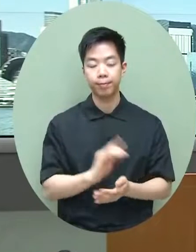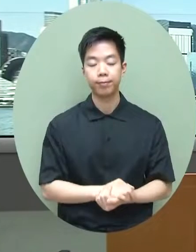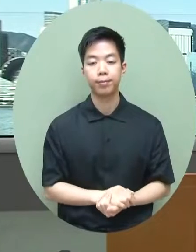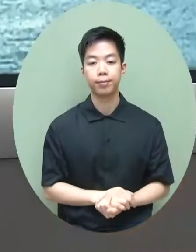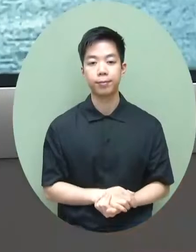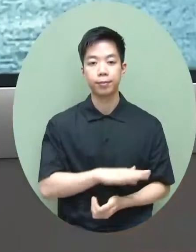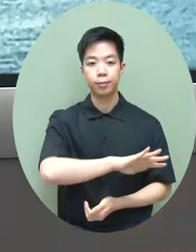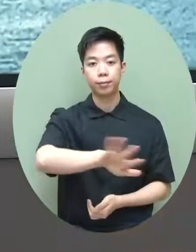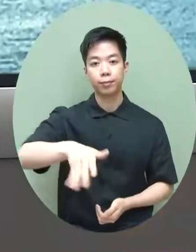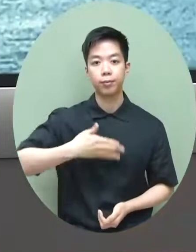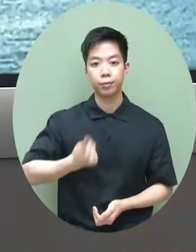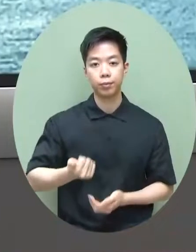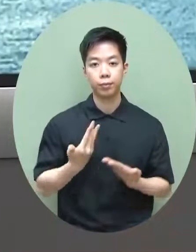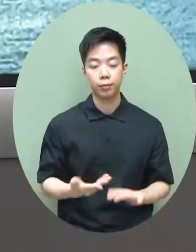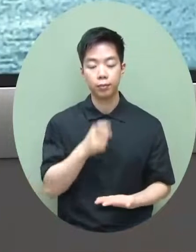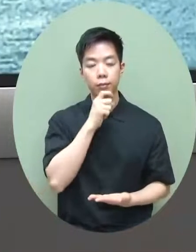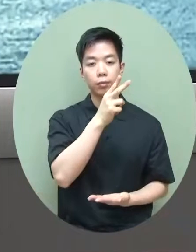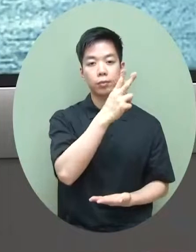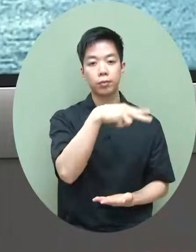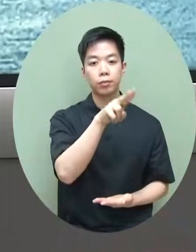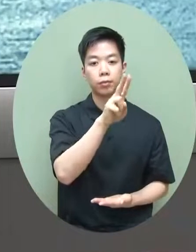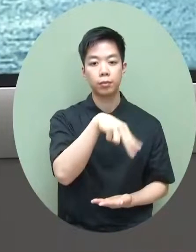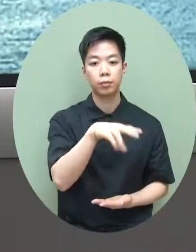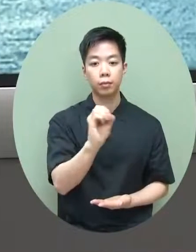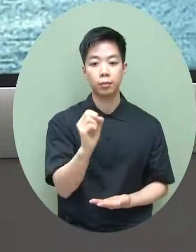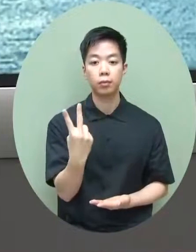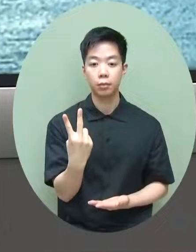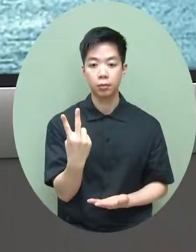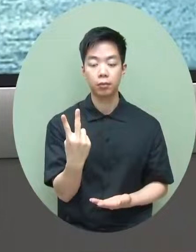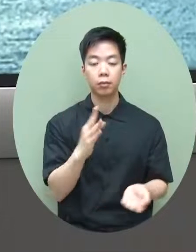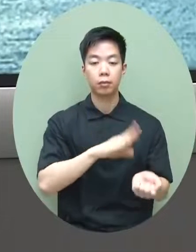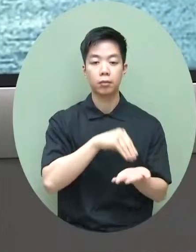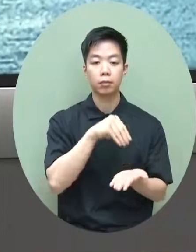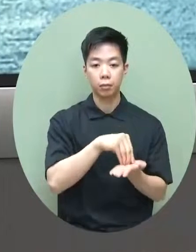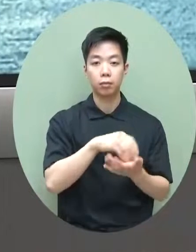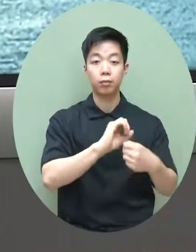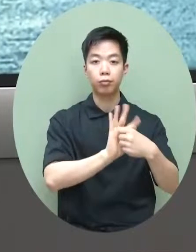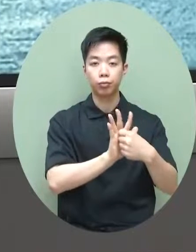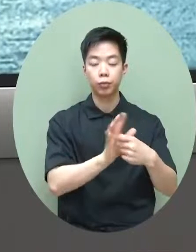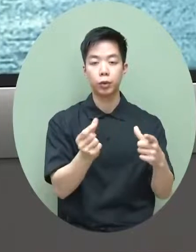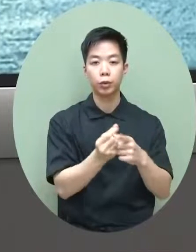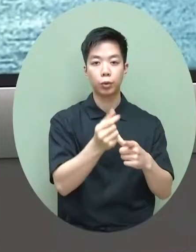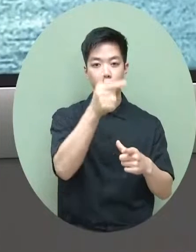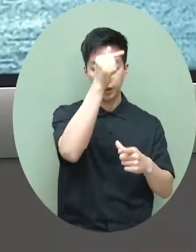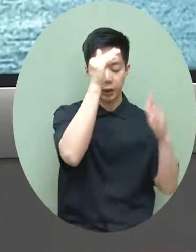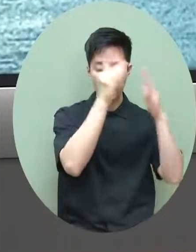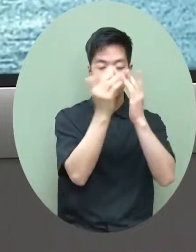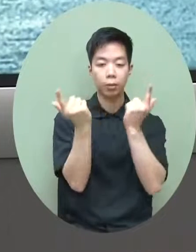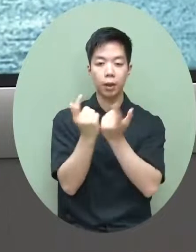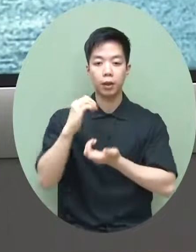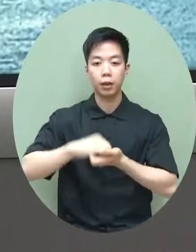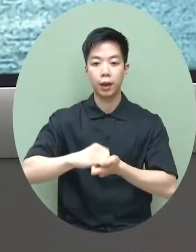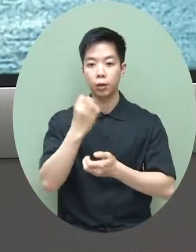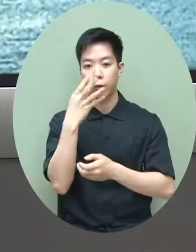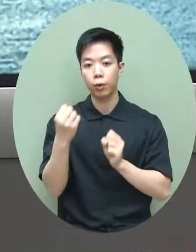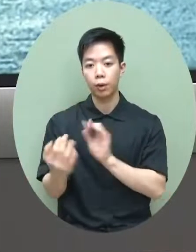afternoon. At the moment, we have 2,002 confirmed cases receiving treatment at public hospitals, North Lantau Hospital, Hong